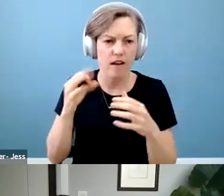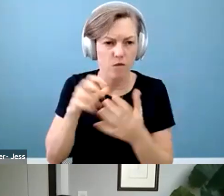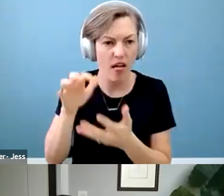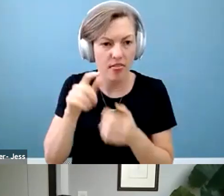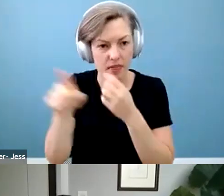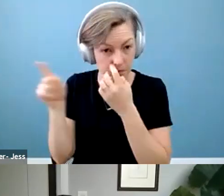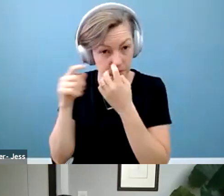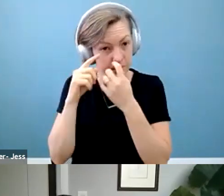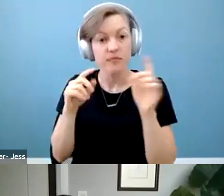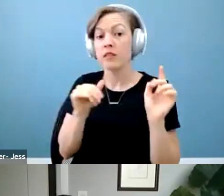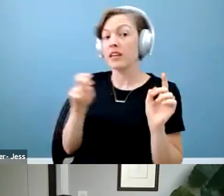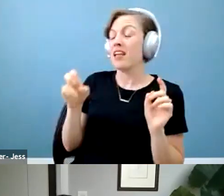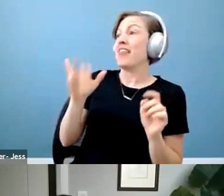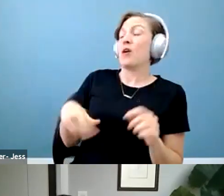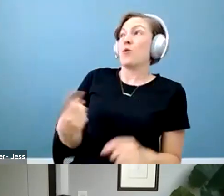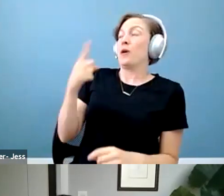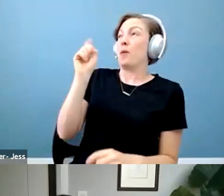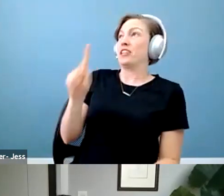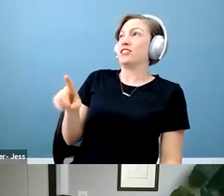That is one question.